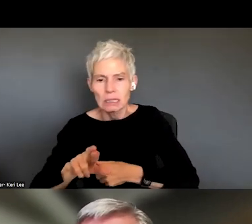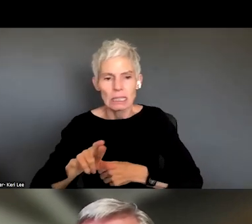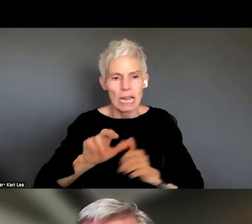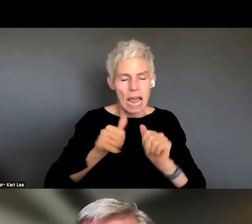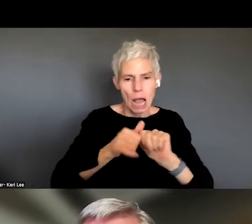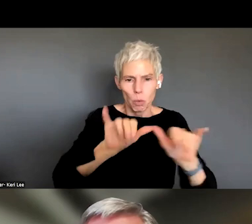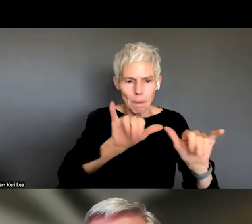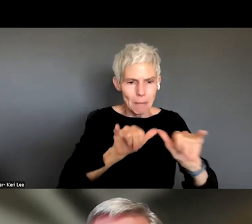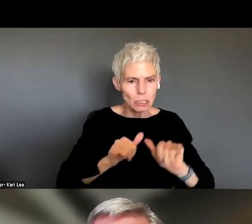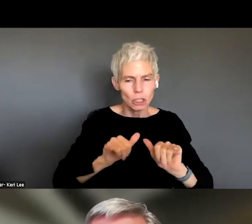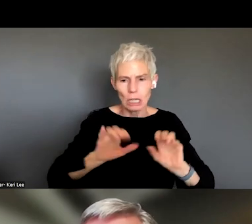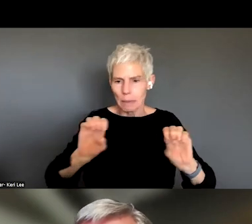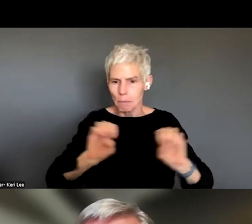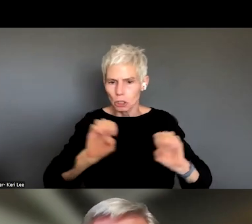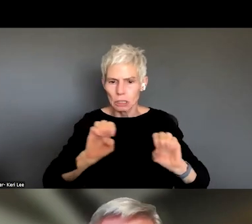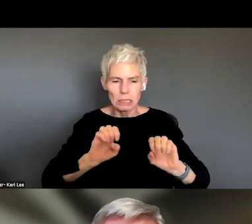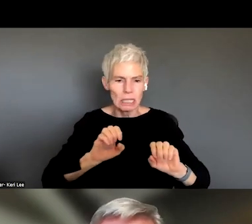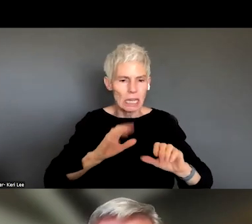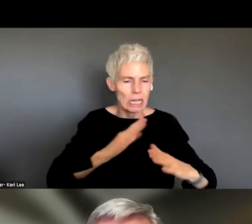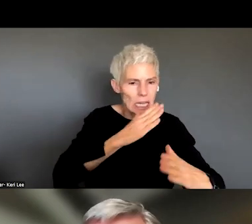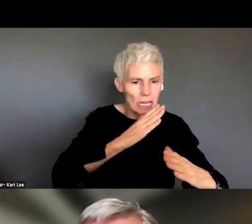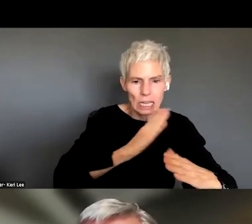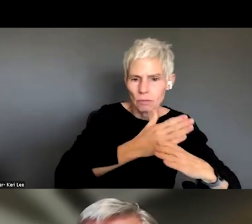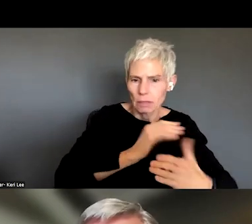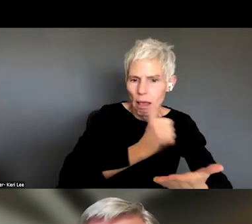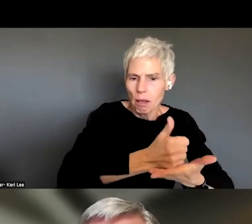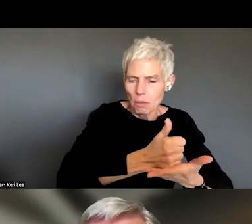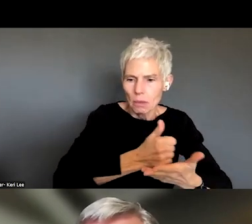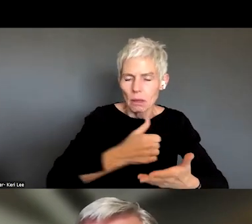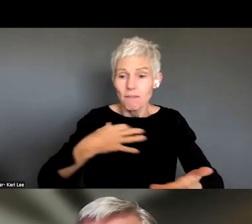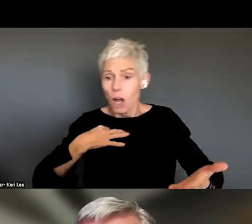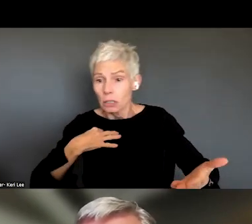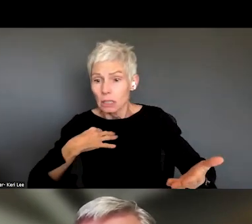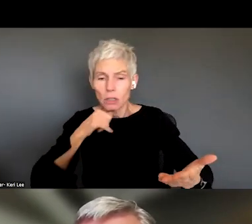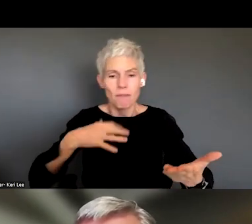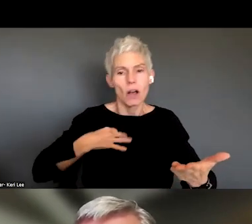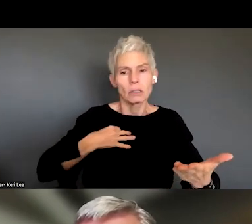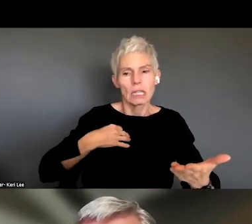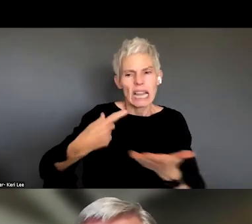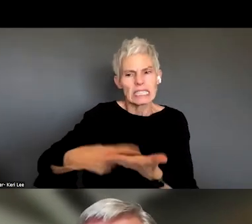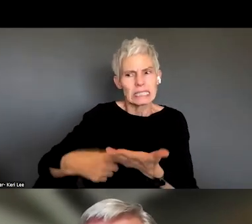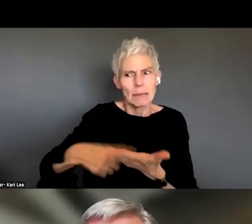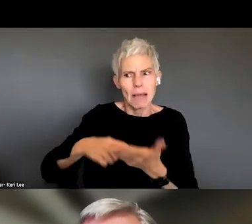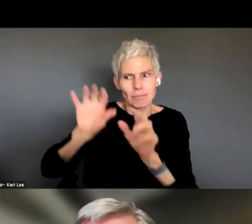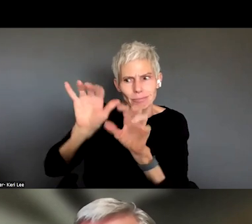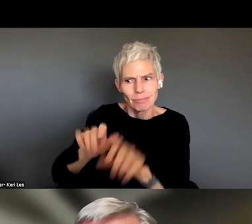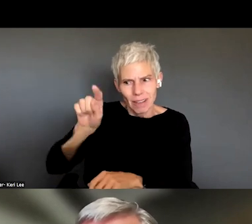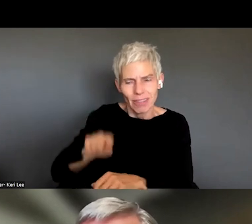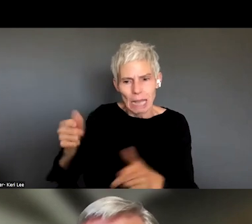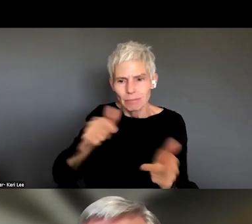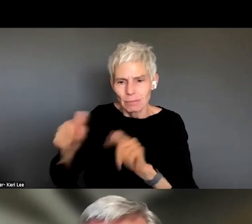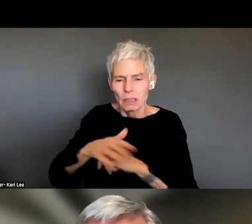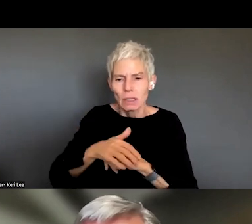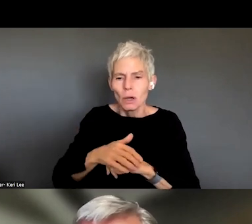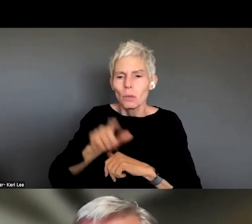emergency interventions versus voluntary versus involuntary. There's probably a good debate topic in there, so feel free to send your ideas. We need lots of volunteers